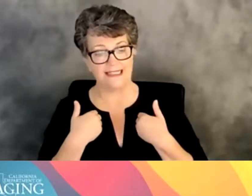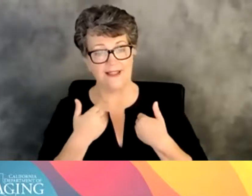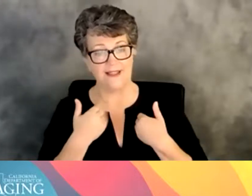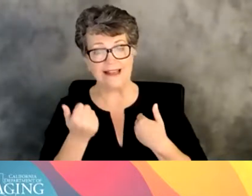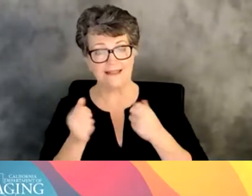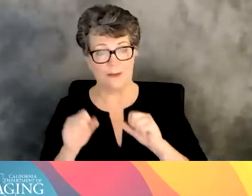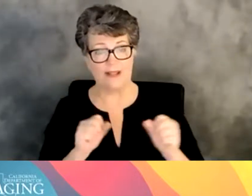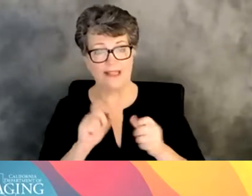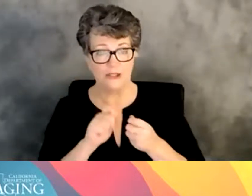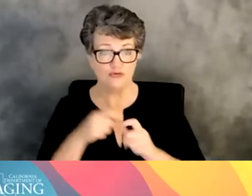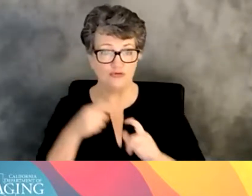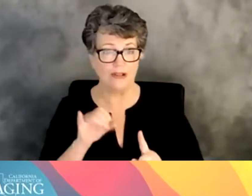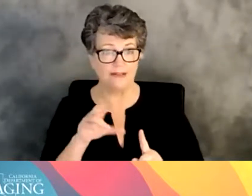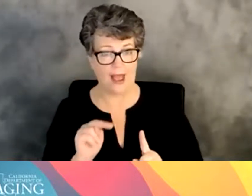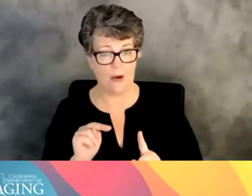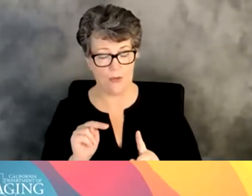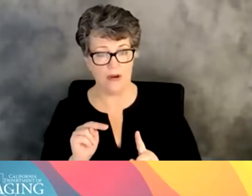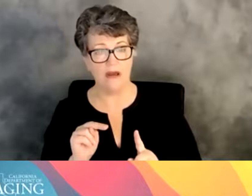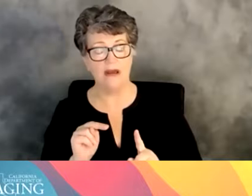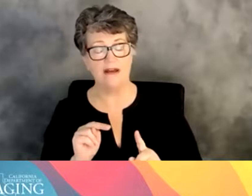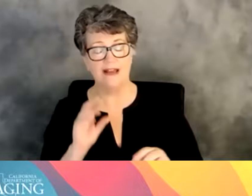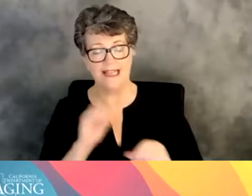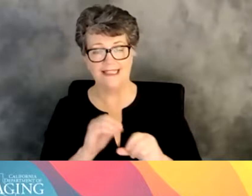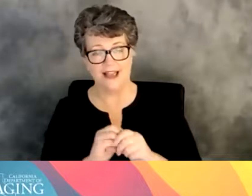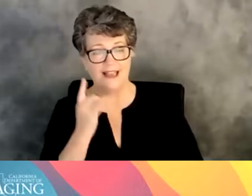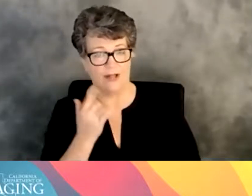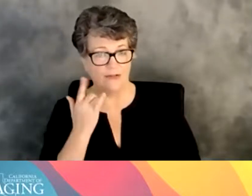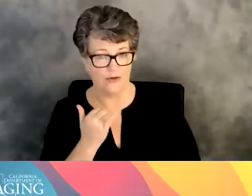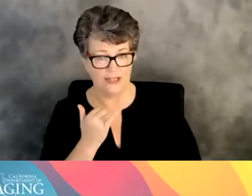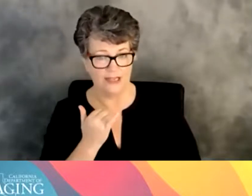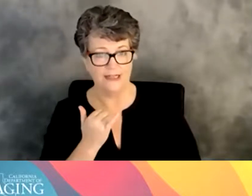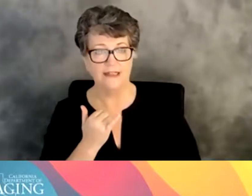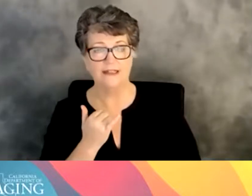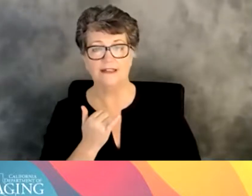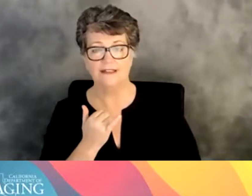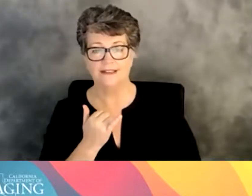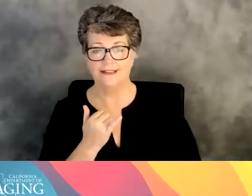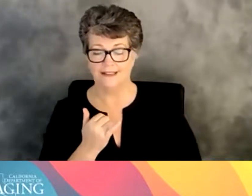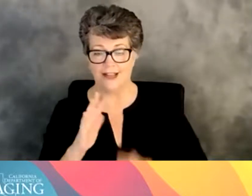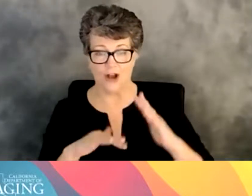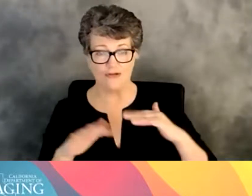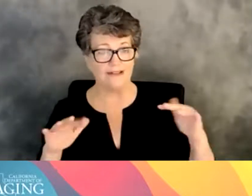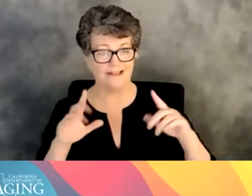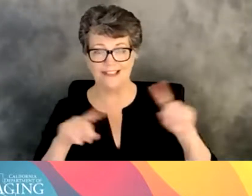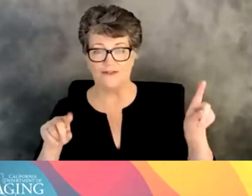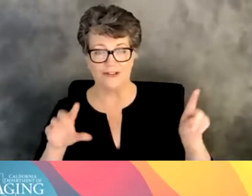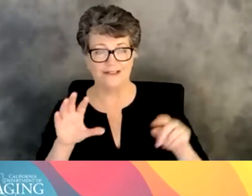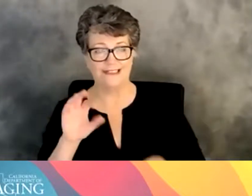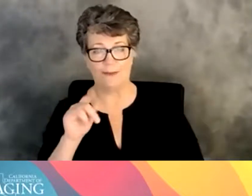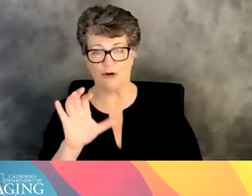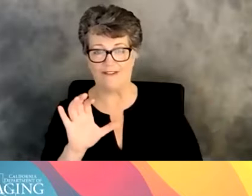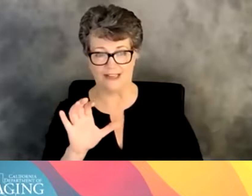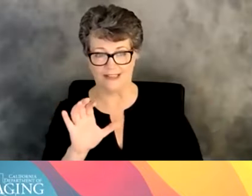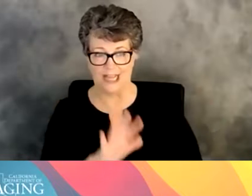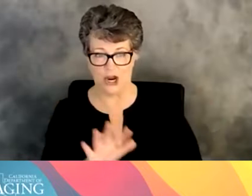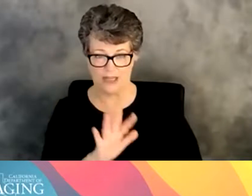to drill down within California across various demographic factors. That